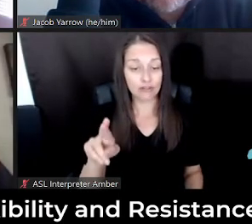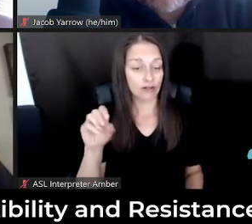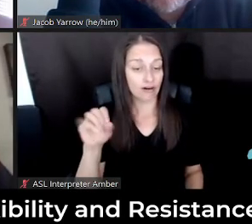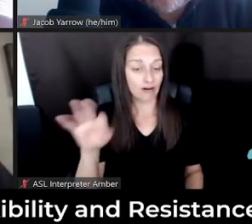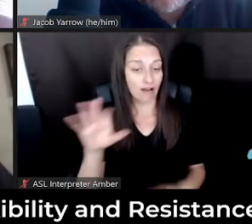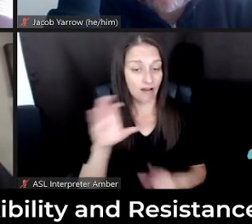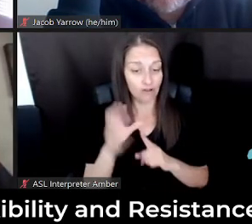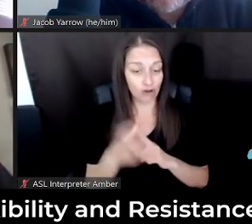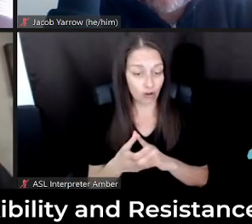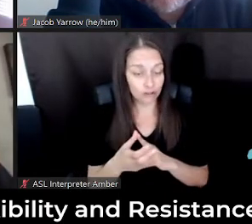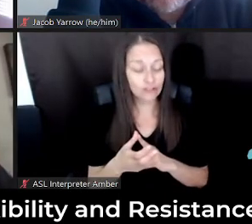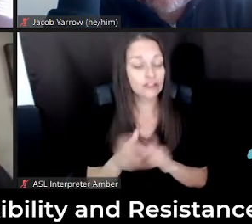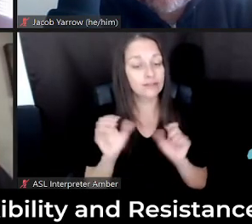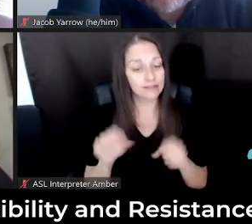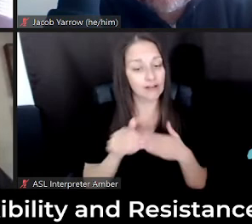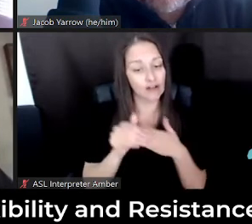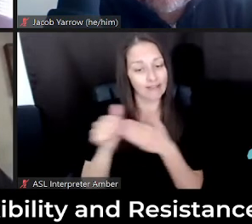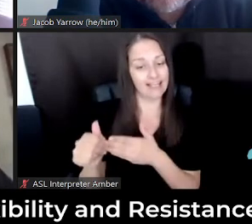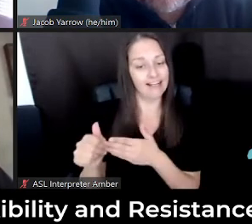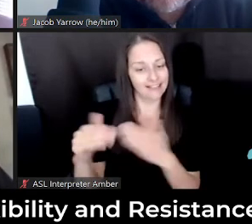this into that next level.